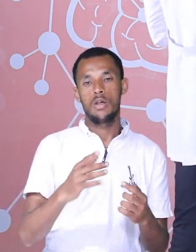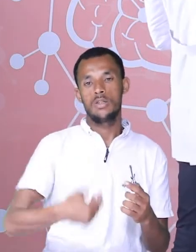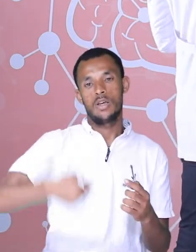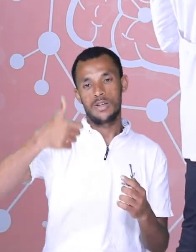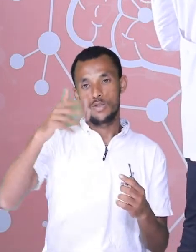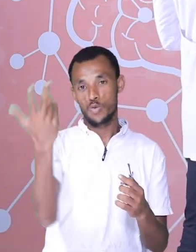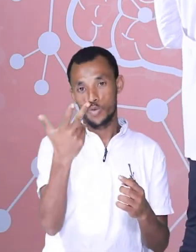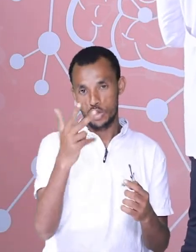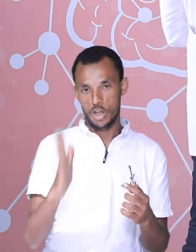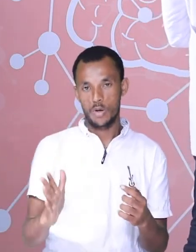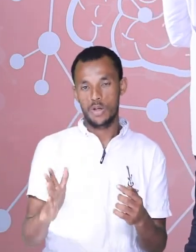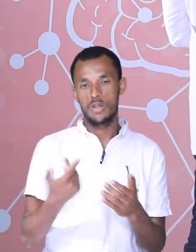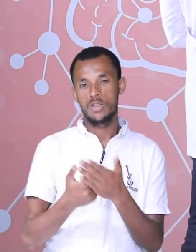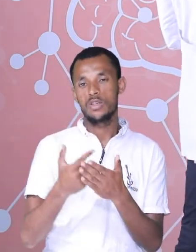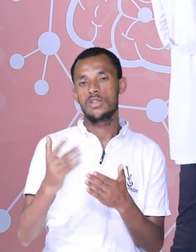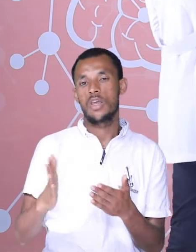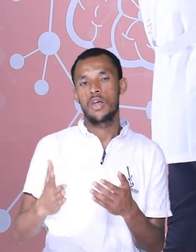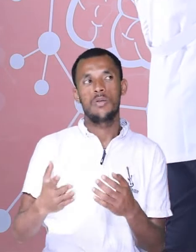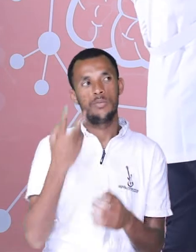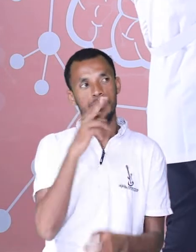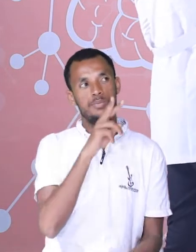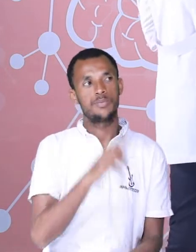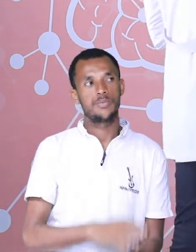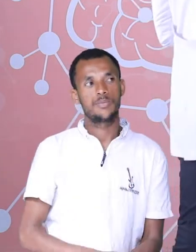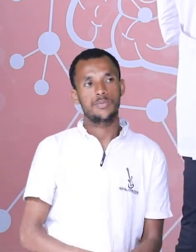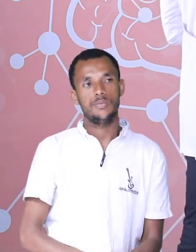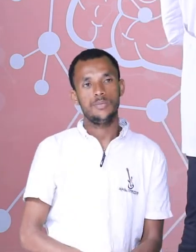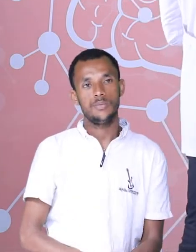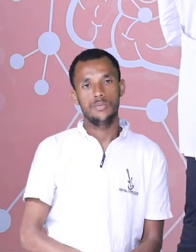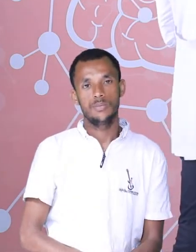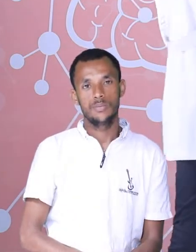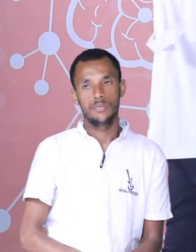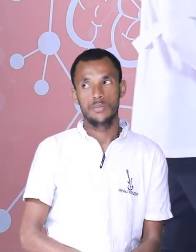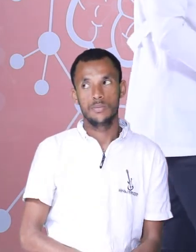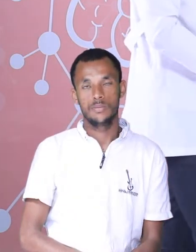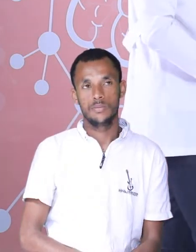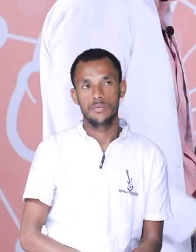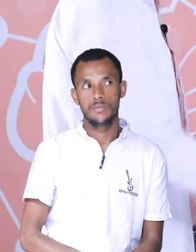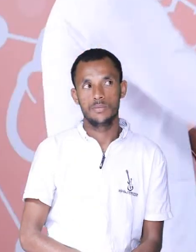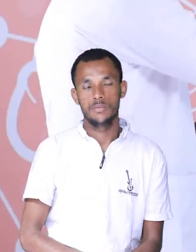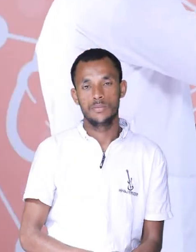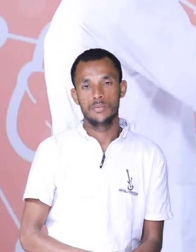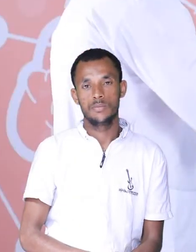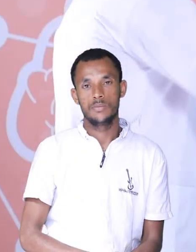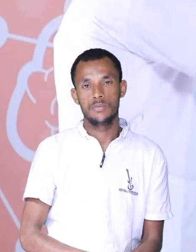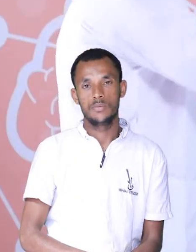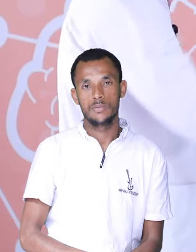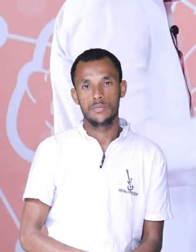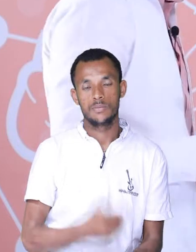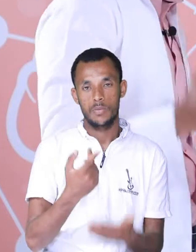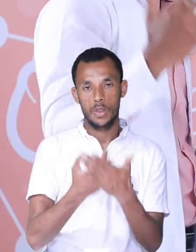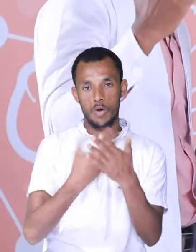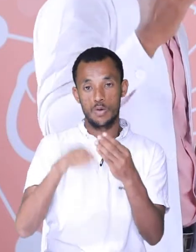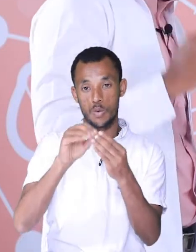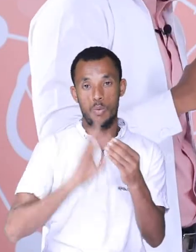side proportional to this side. 2, this side have to be proportional to this side. Then here is also